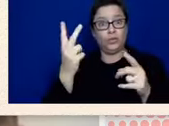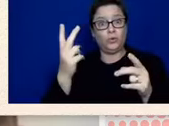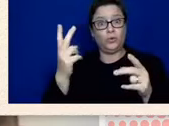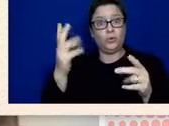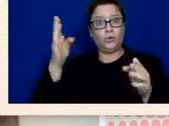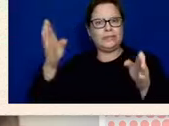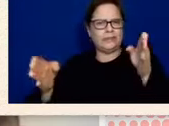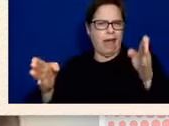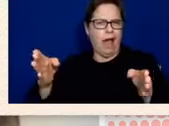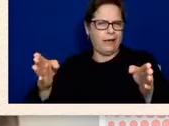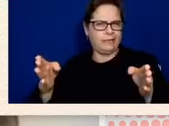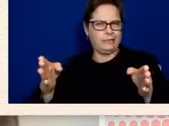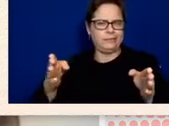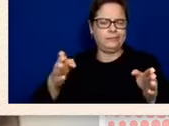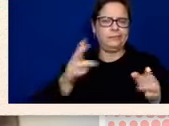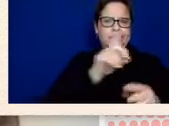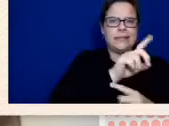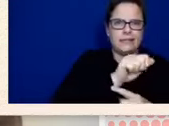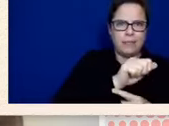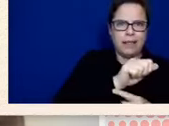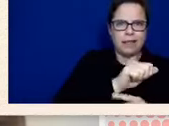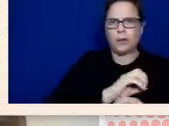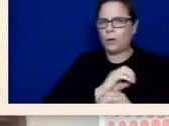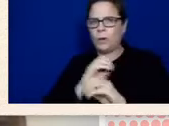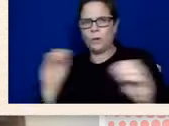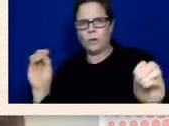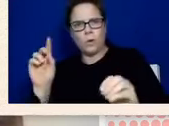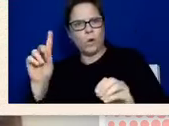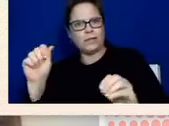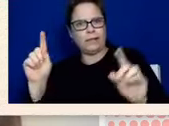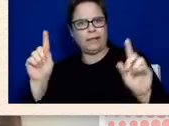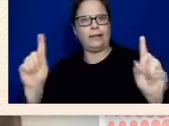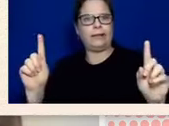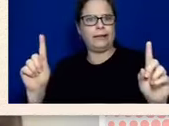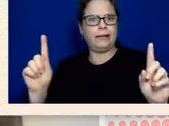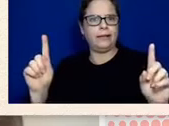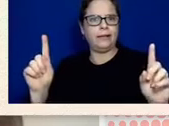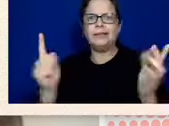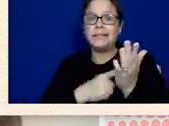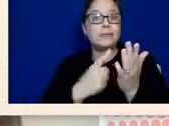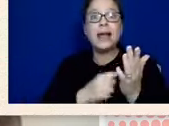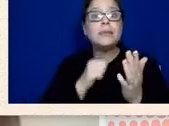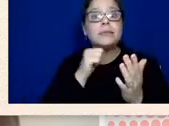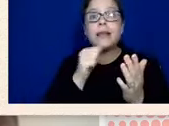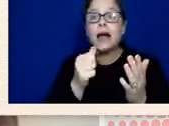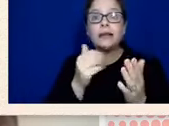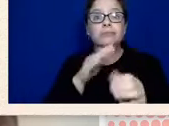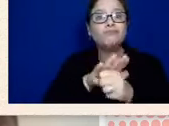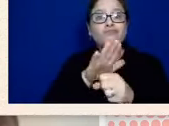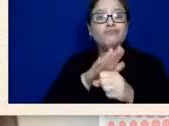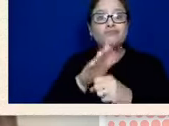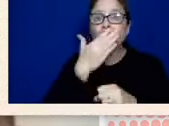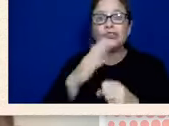not have that um, proper communication amongst each other, because